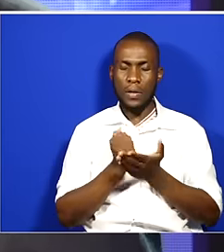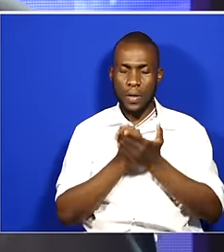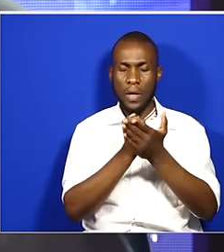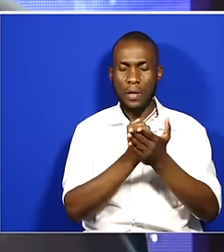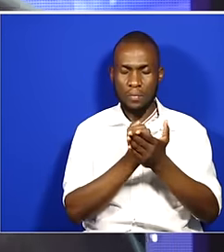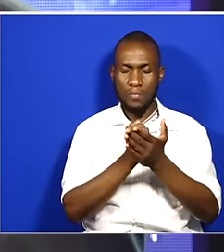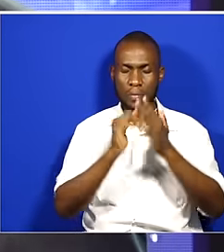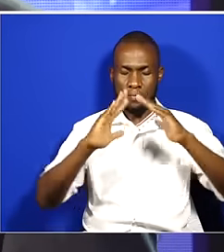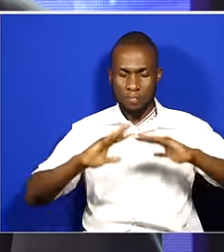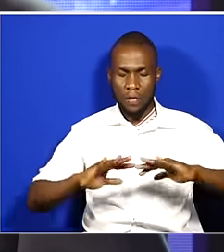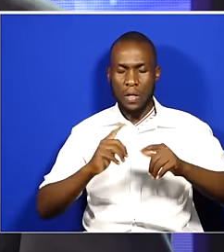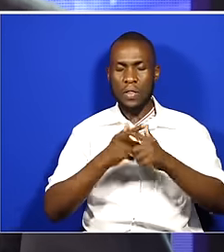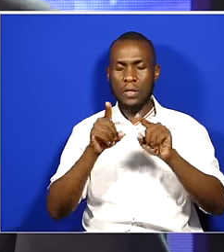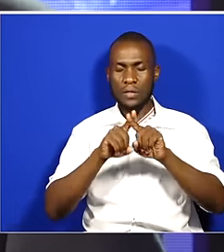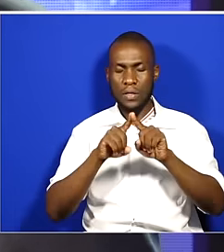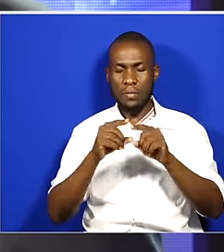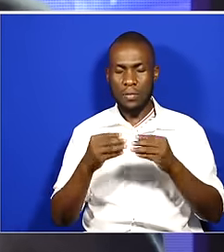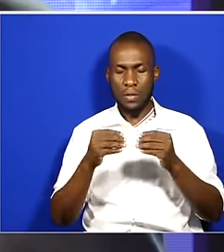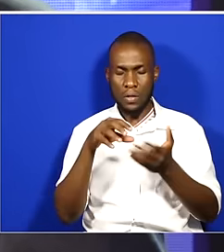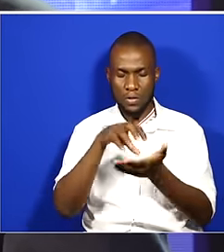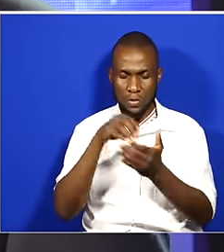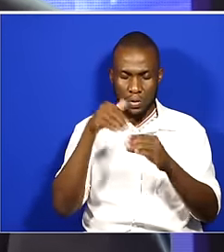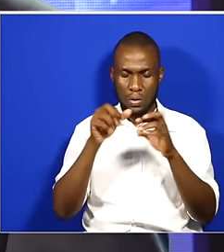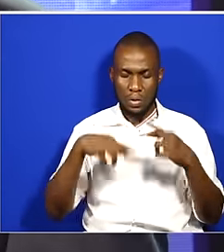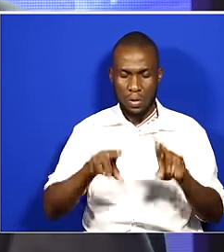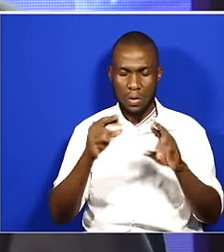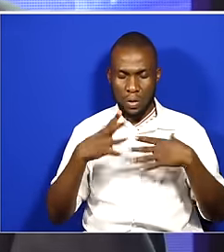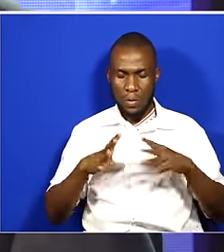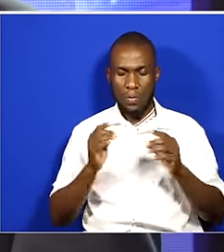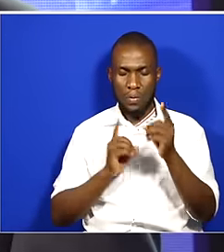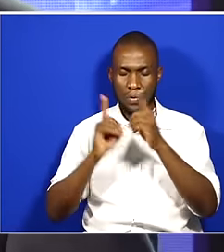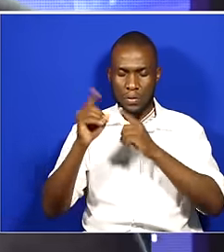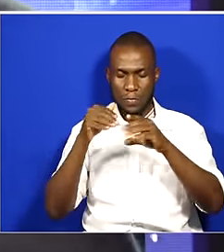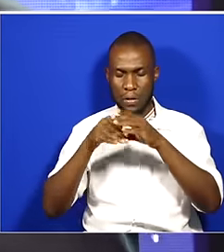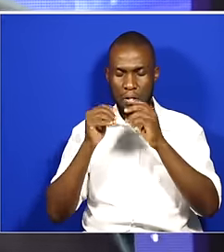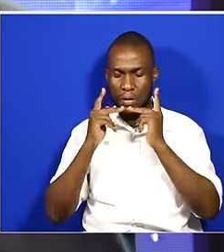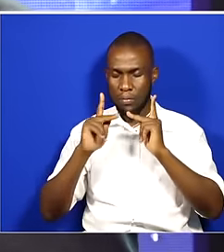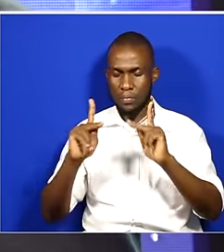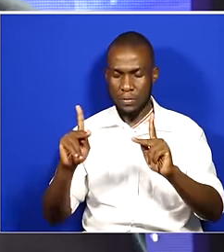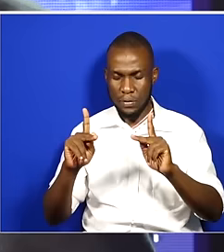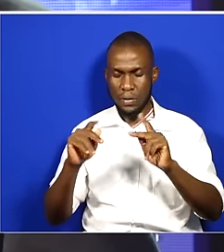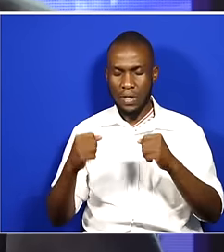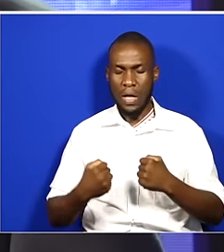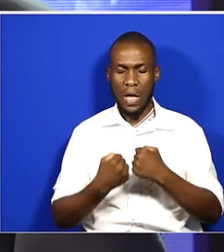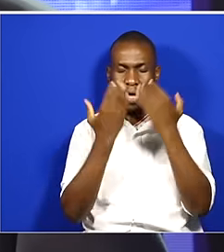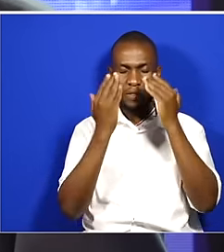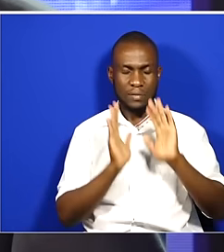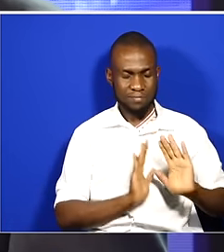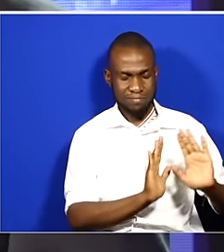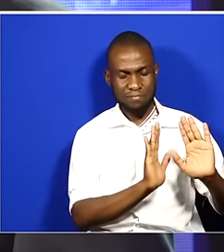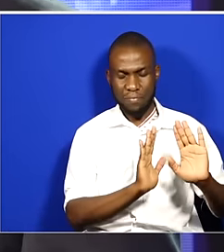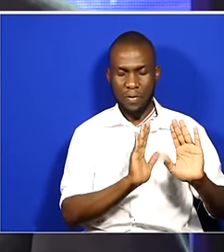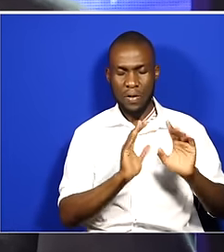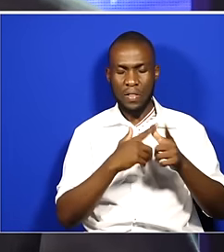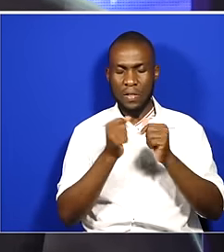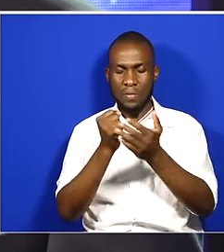pray, O God, that you'll intervene on the situation on our roads, that people will travel in peace, that accidents can be avoided,